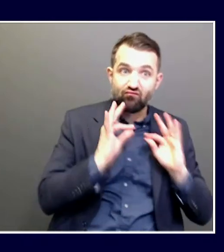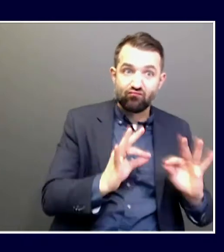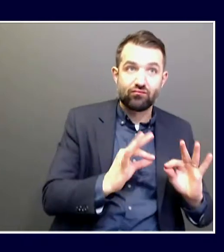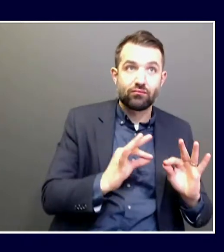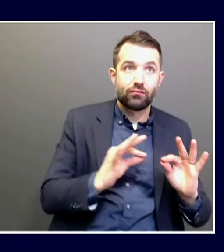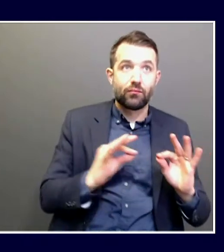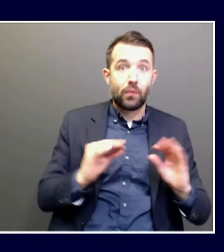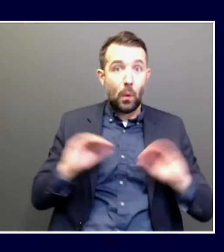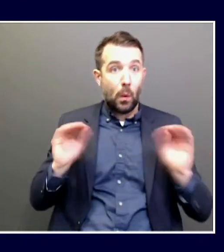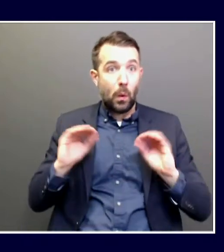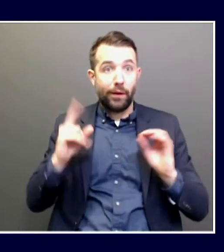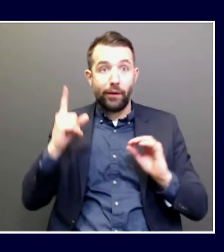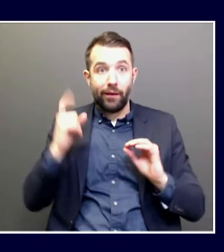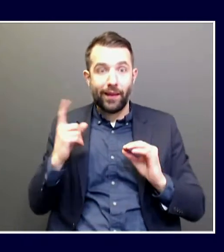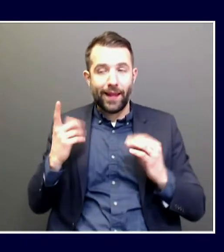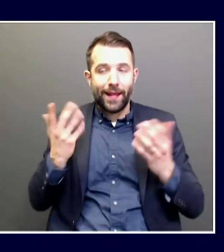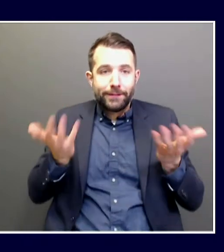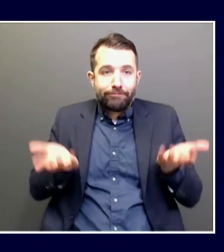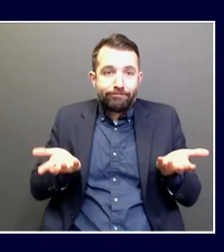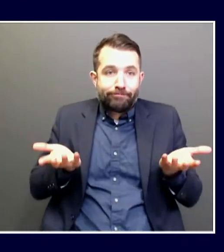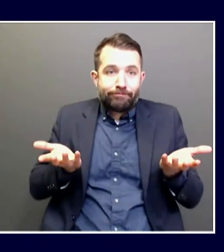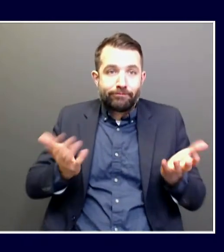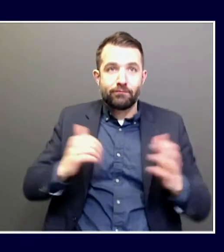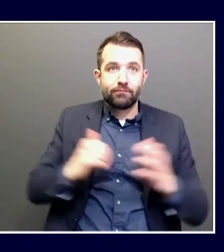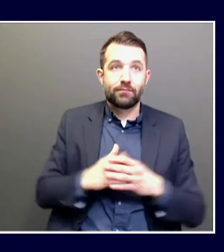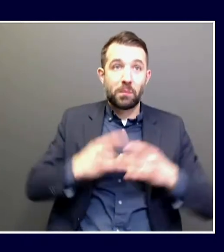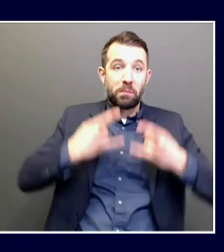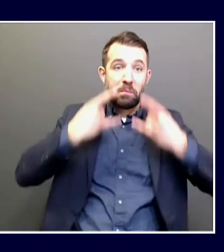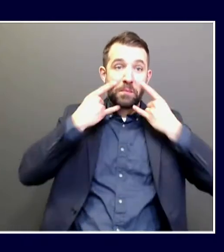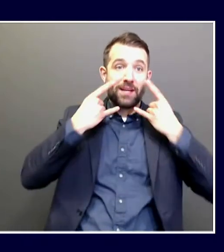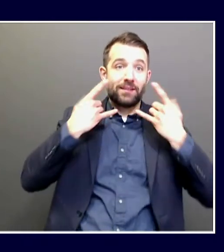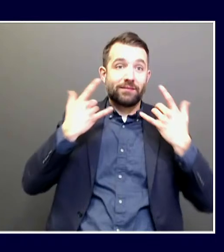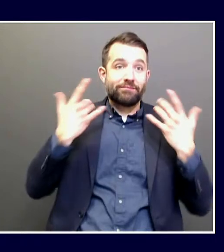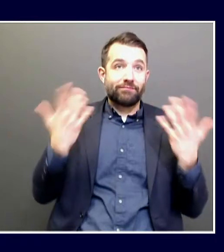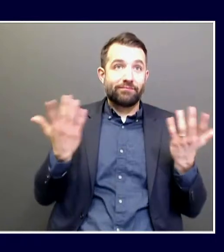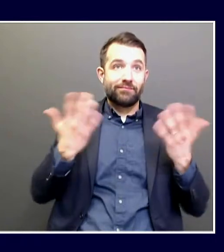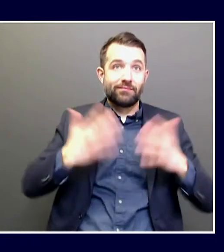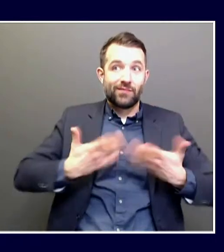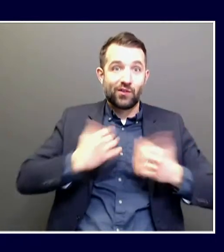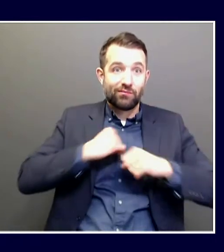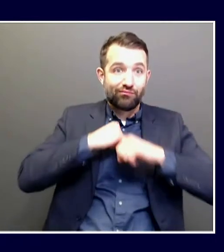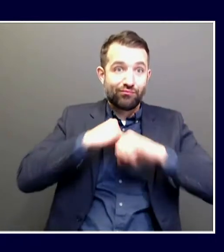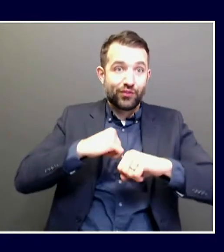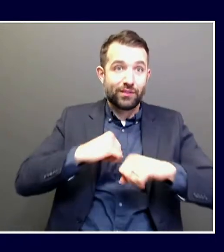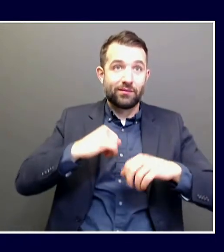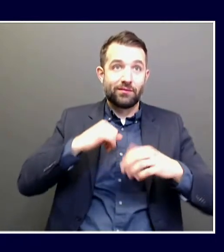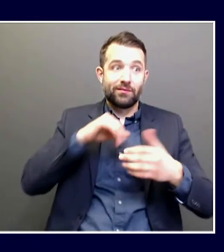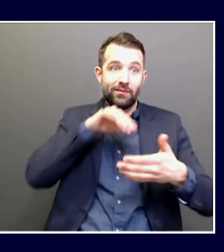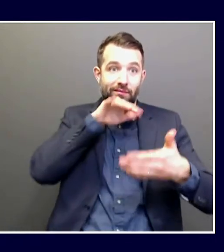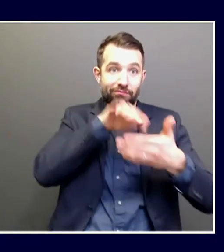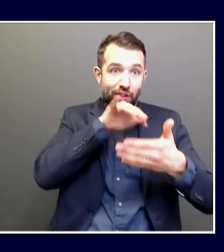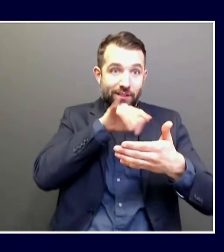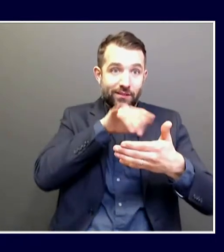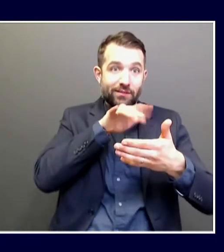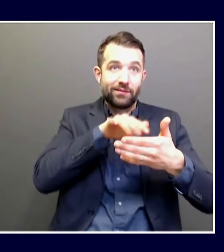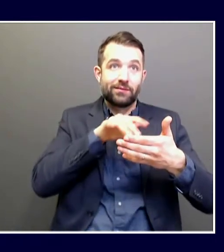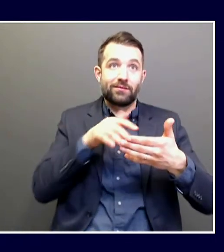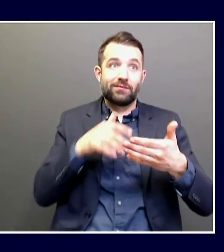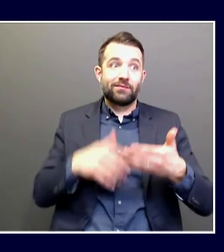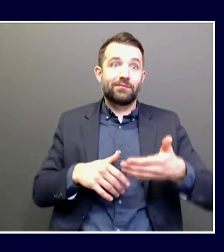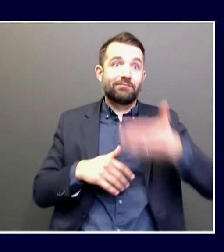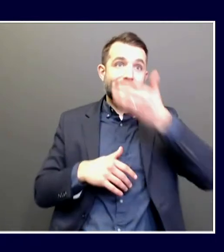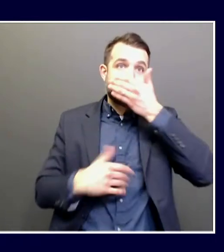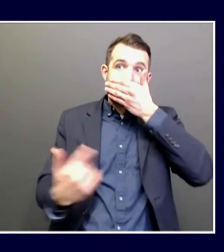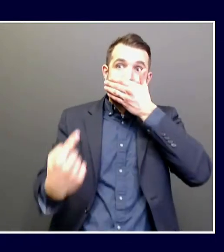other people from you, and they protect you from other people. That is to say, they prevent you from spreading COVID, they prevent you from getting